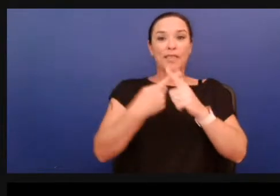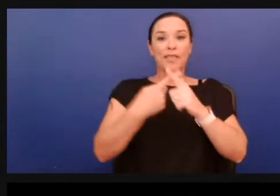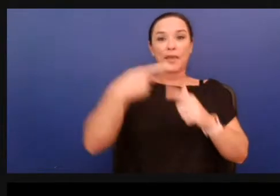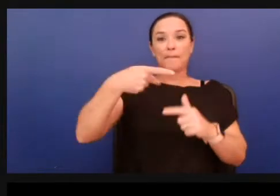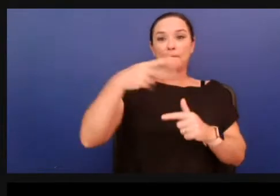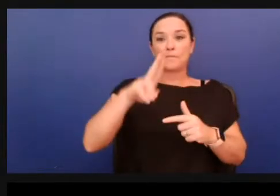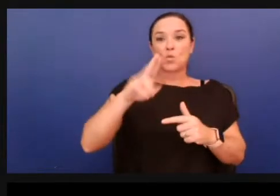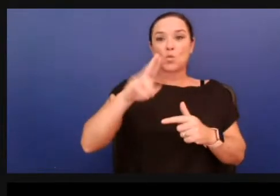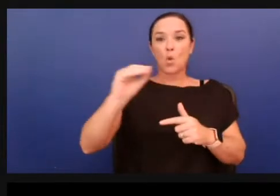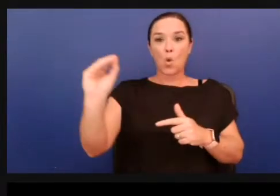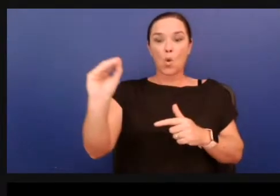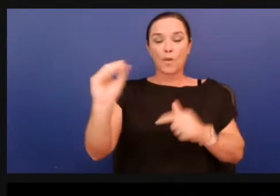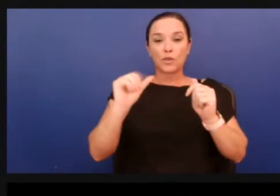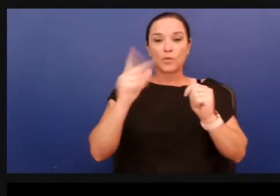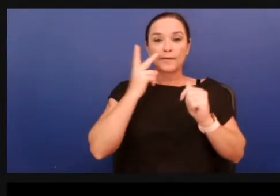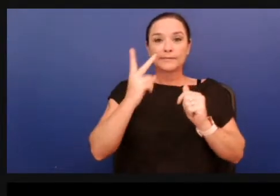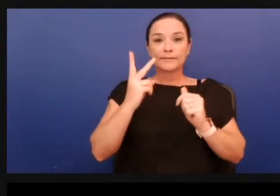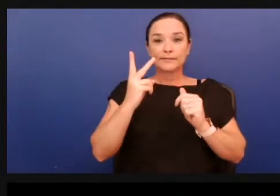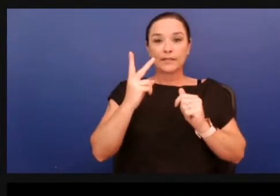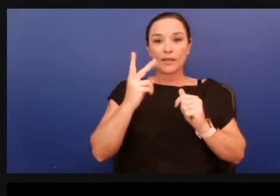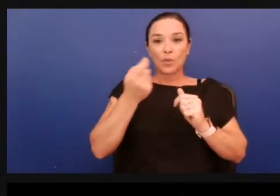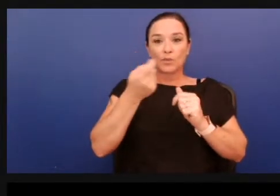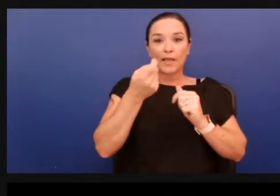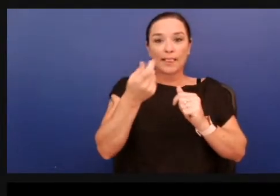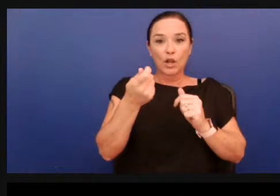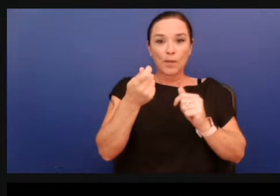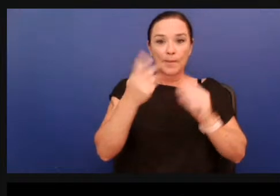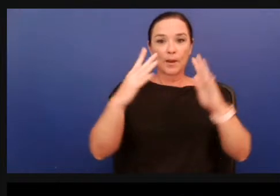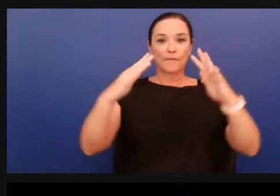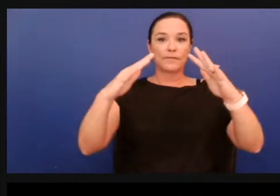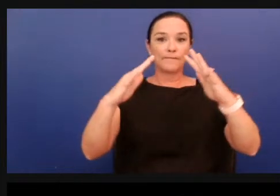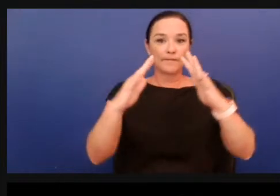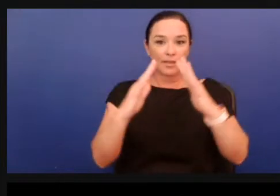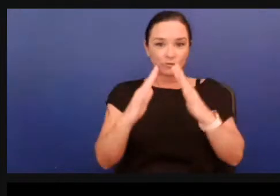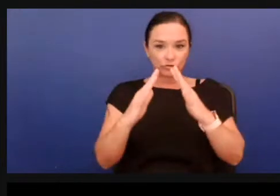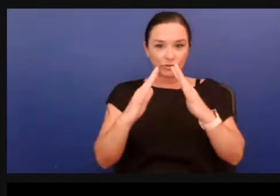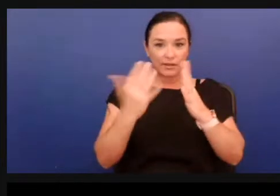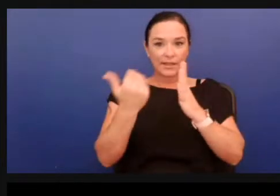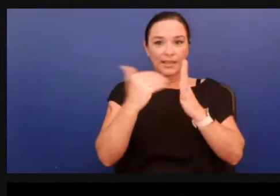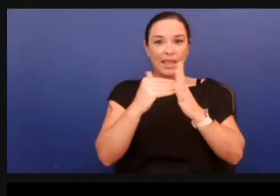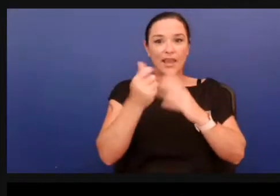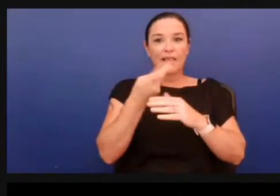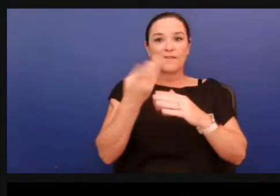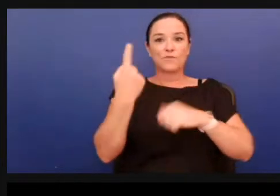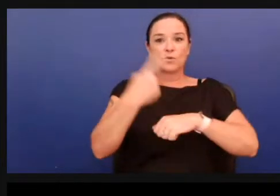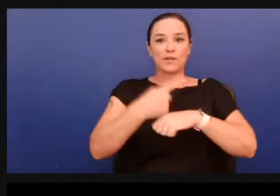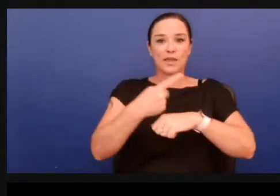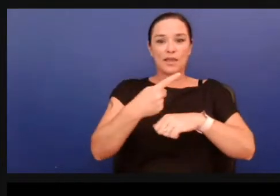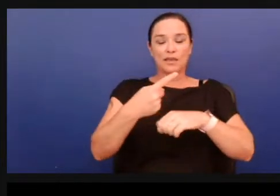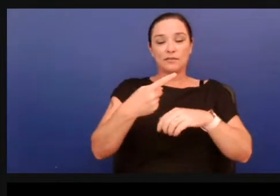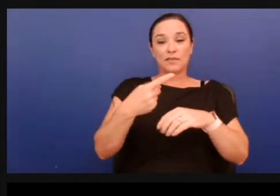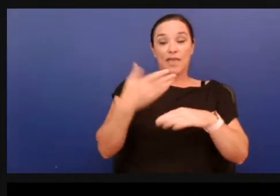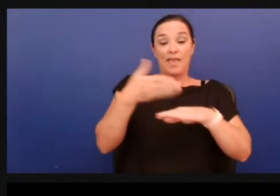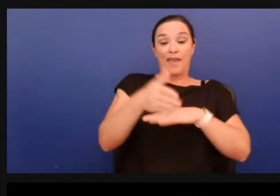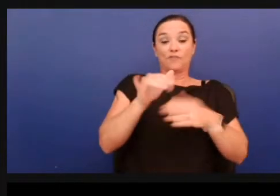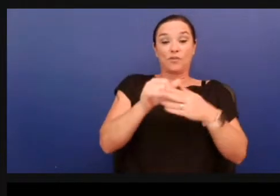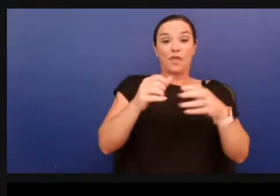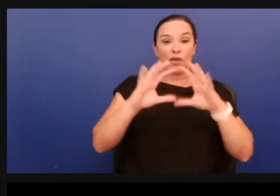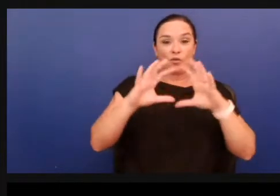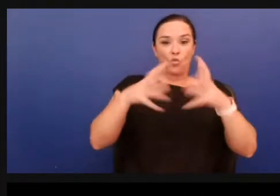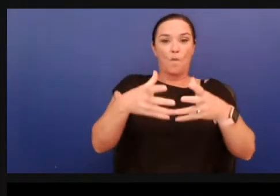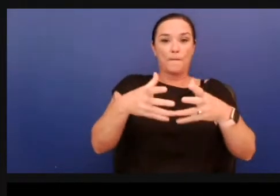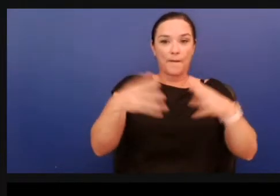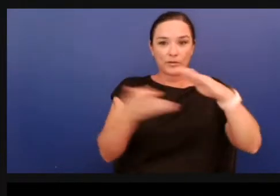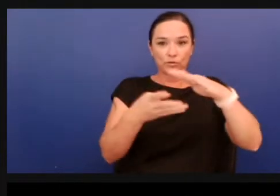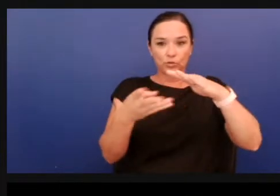was a little bit extra deflation that began a few days after that main pulse of intrusion. That's still kind of curious, and maybe it's related, but not